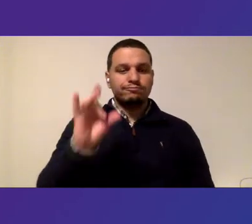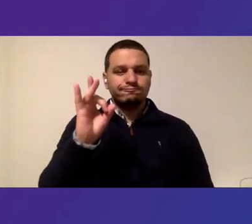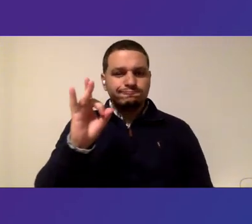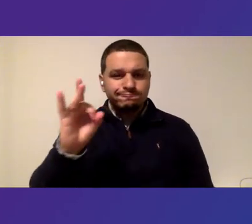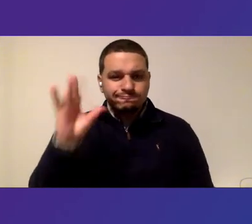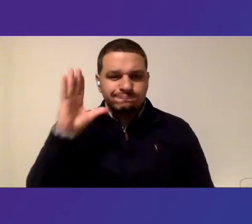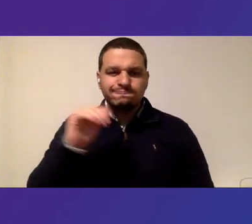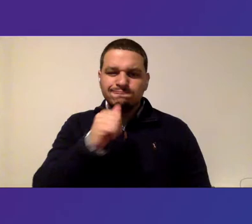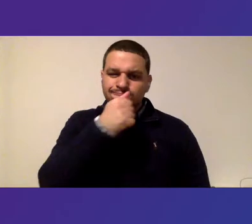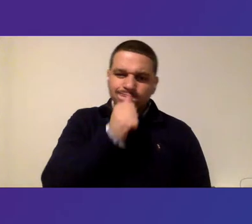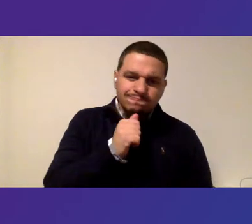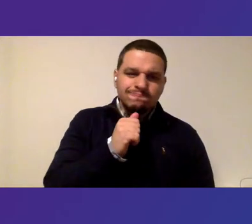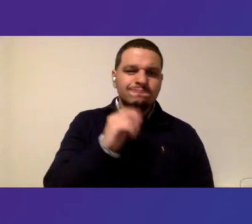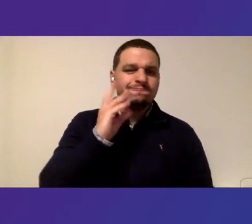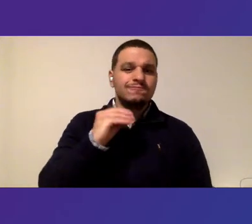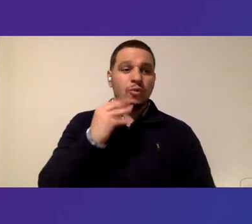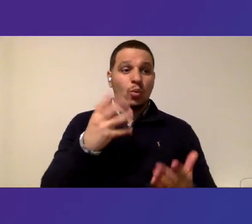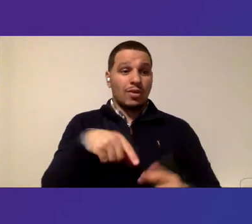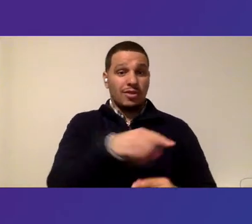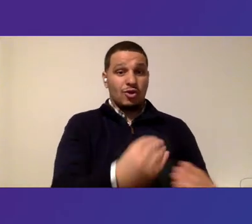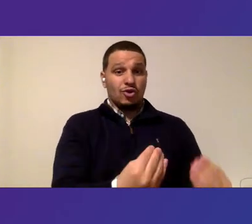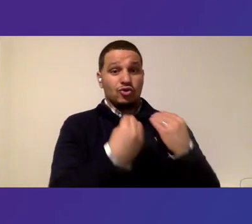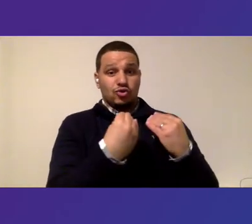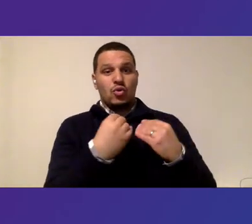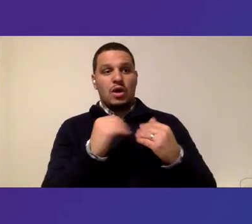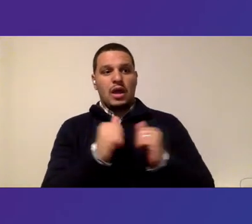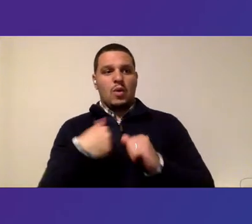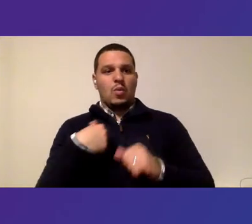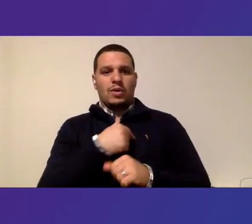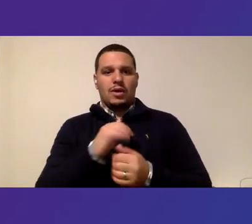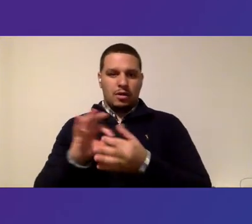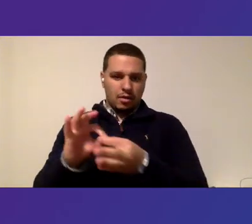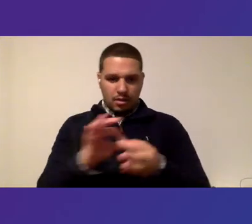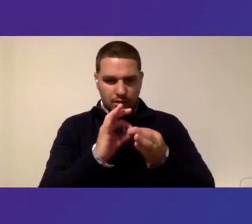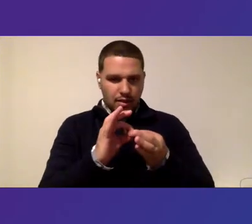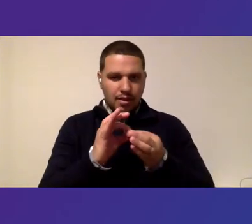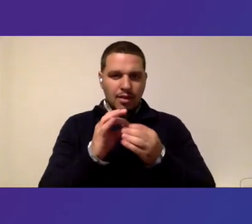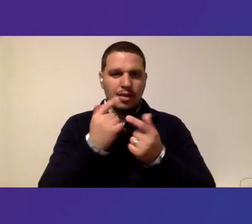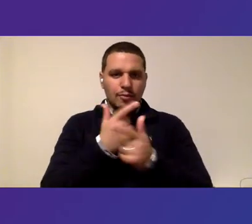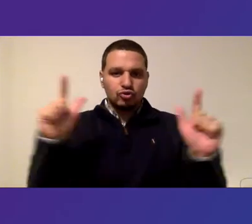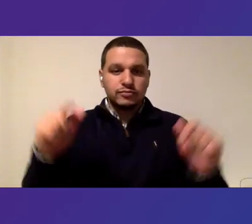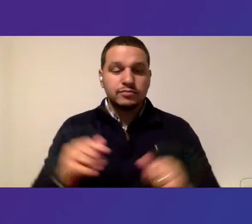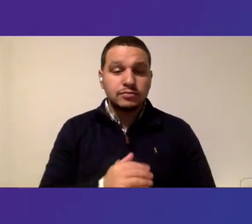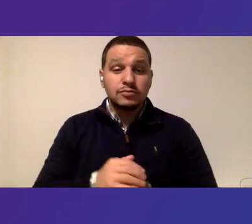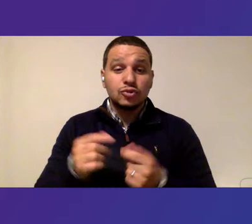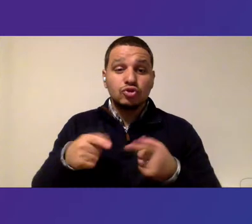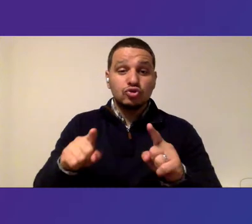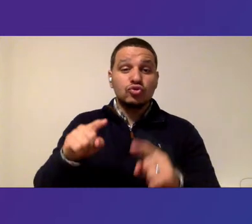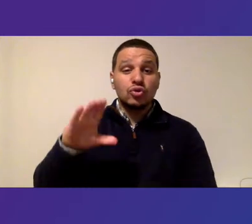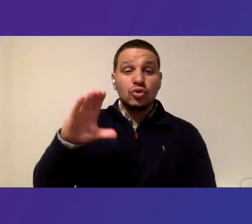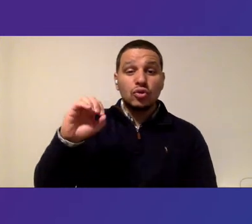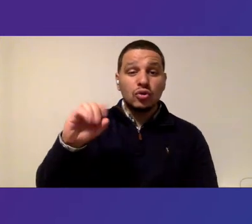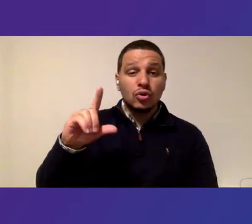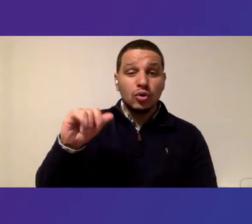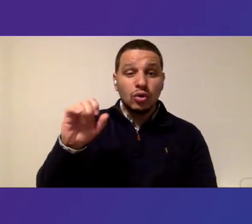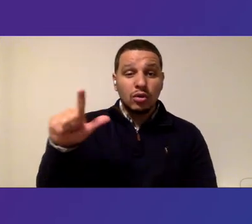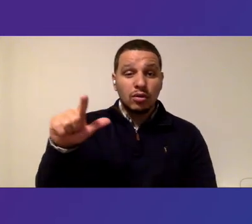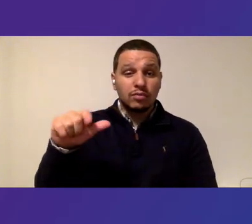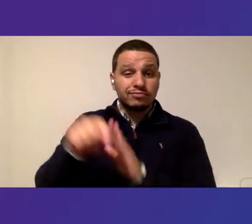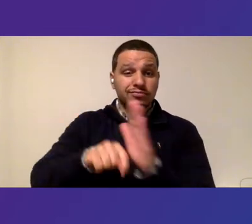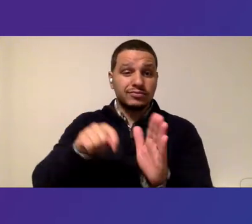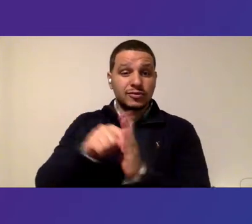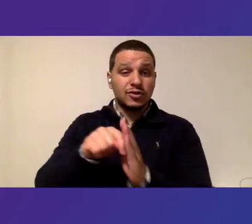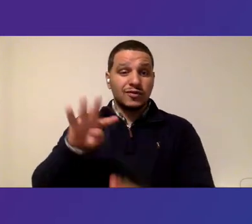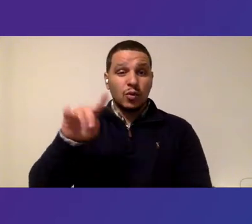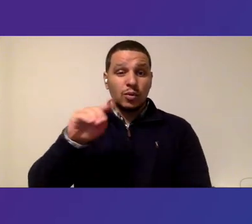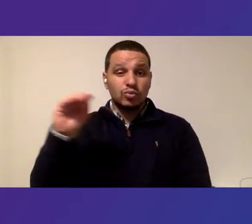endured, and what they taught us about collective liberation. During the colonial period, 41% of the city's